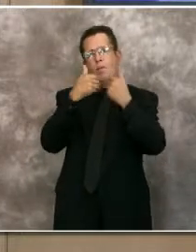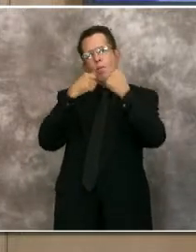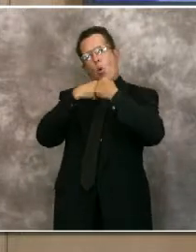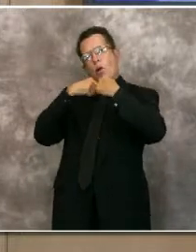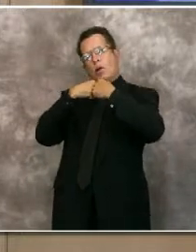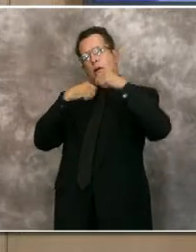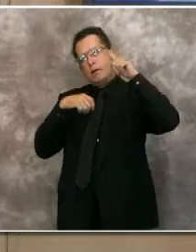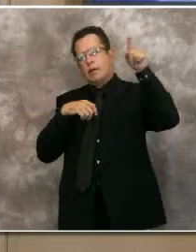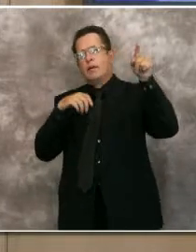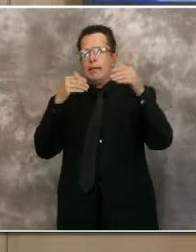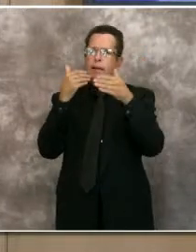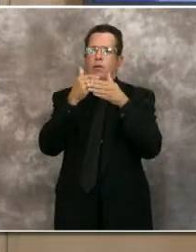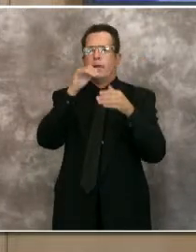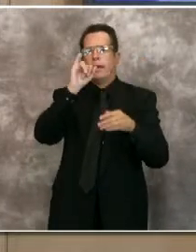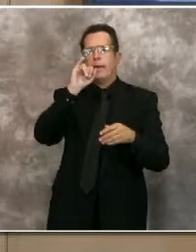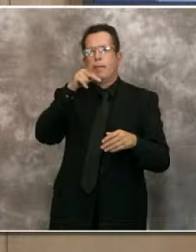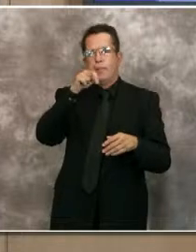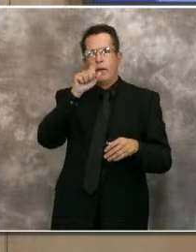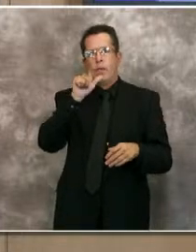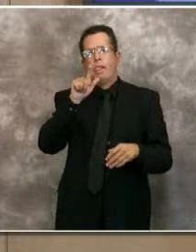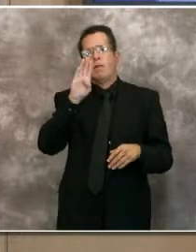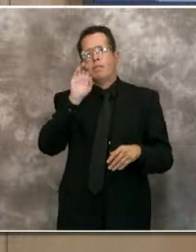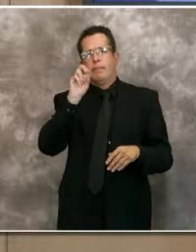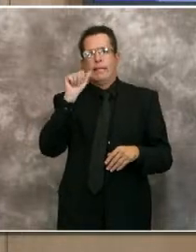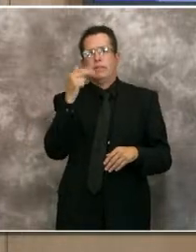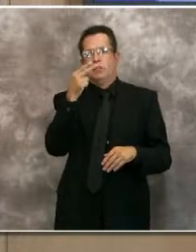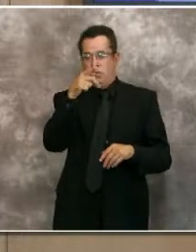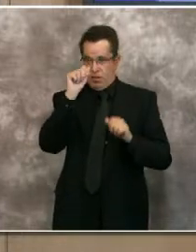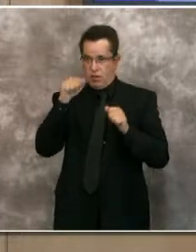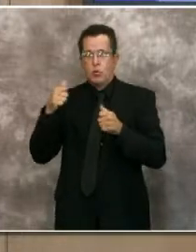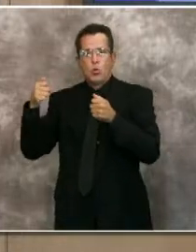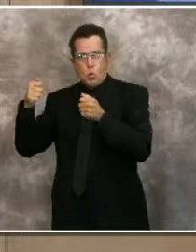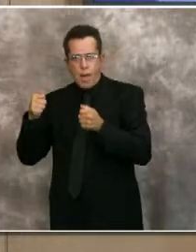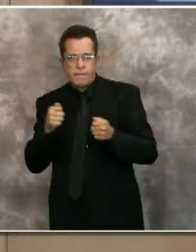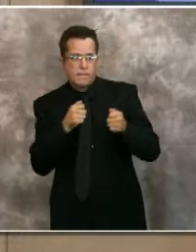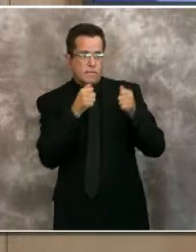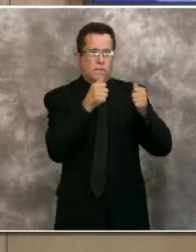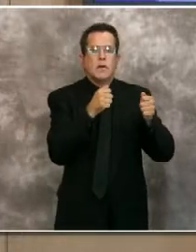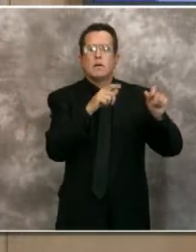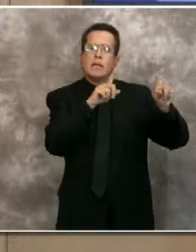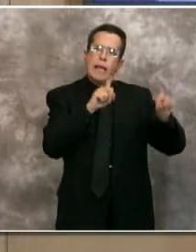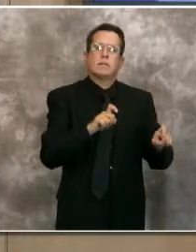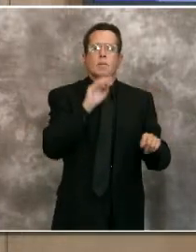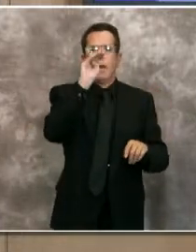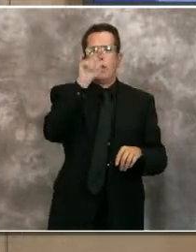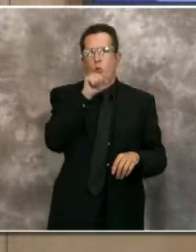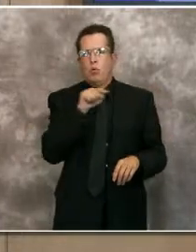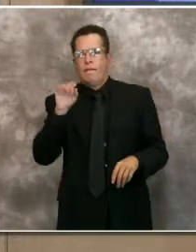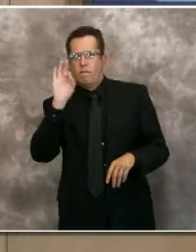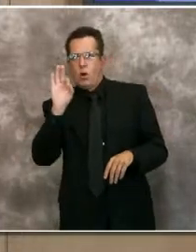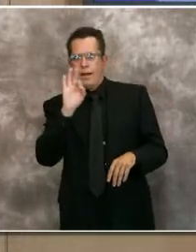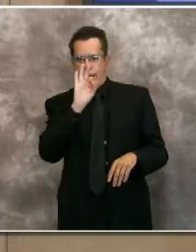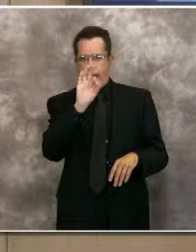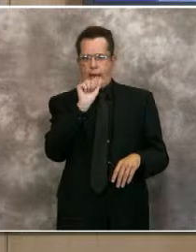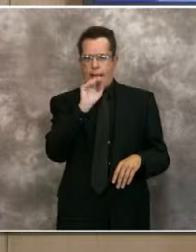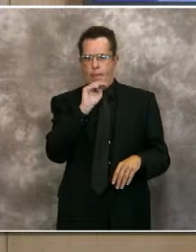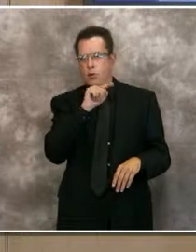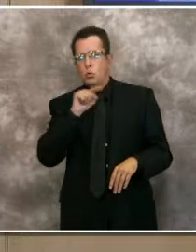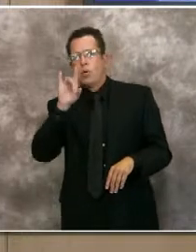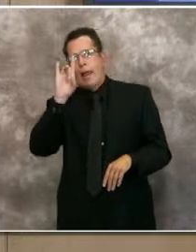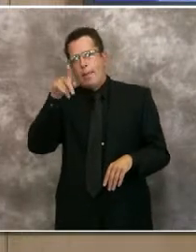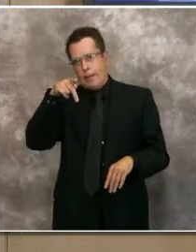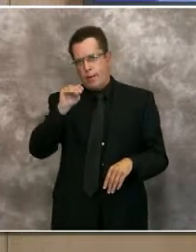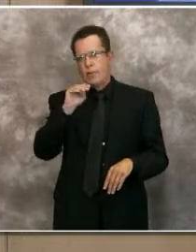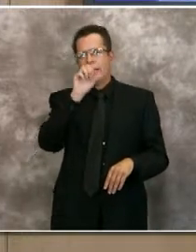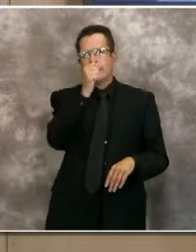the city of Imperial Beach, the clinic is offering drive-by testing Monday through Friday from 9 a.m. to 8 p.m. and